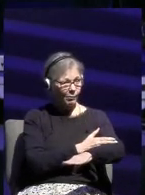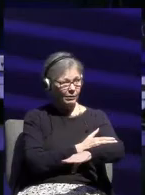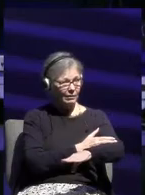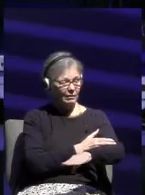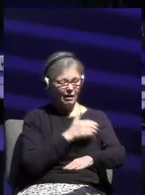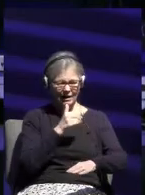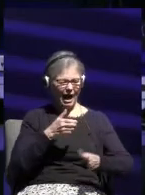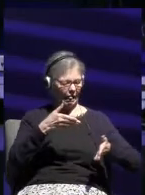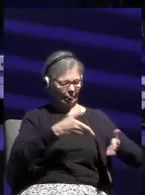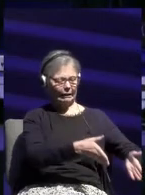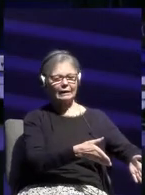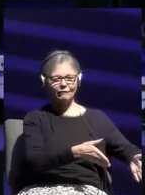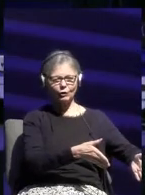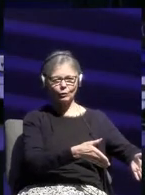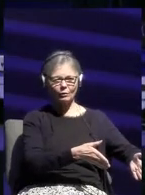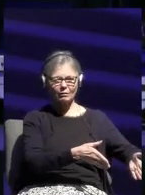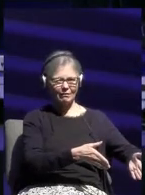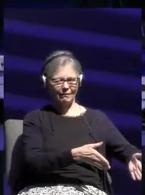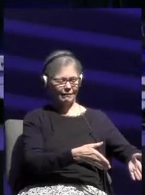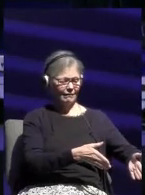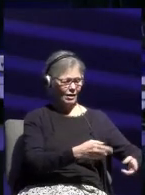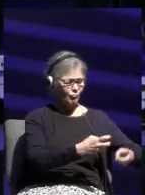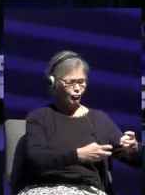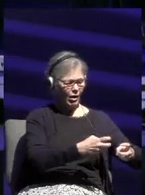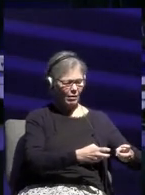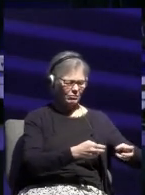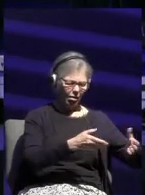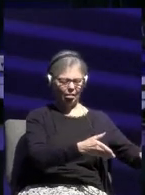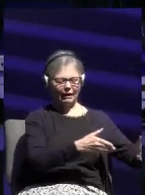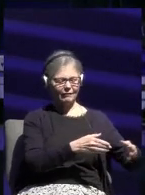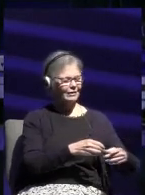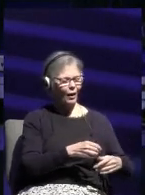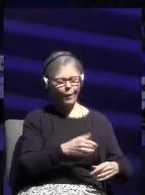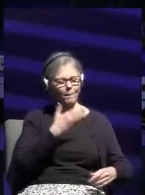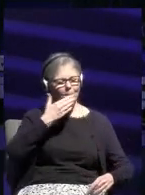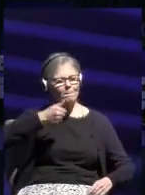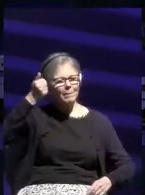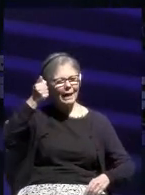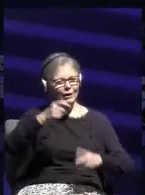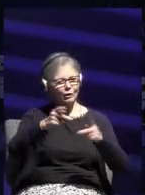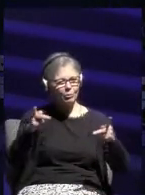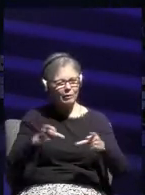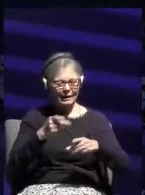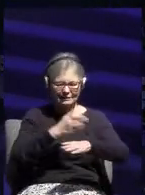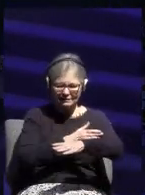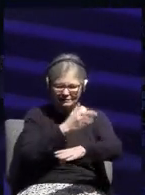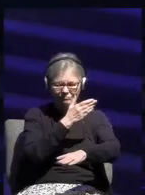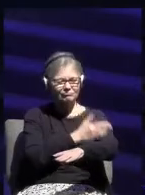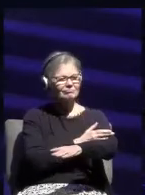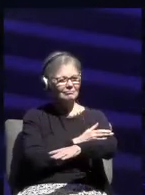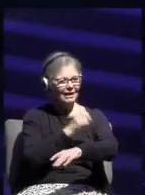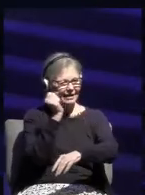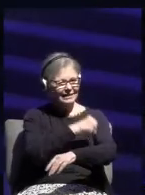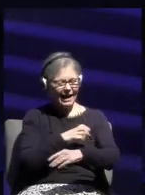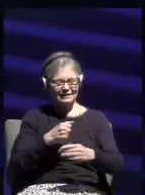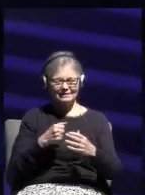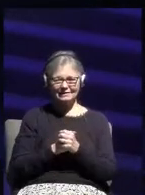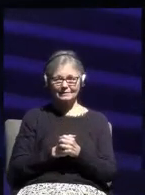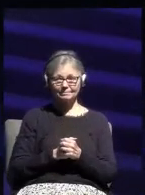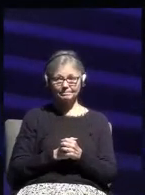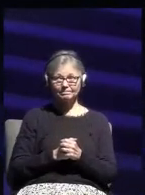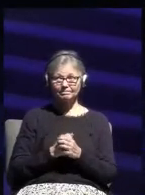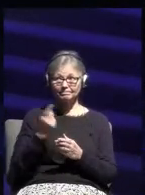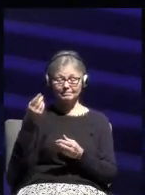want to leave you exactly where you are. He wants to bring you into a better place than you've ever been. Hallelujah. And he wants you to